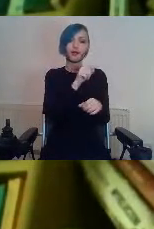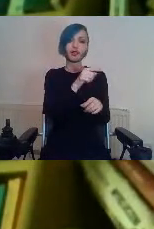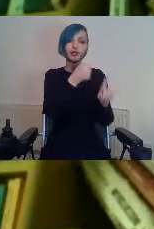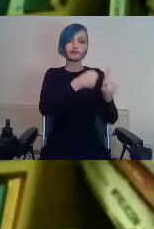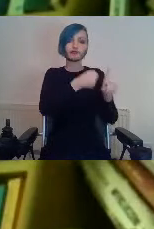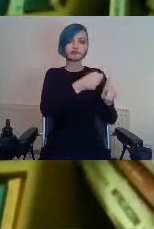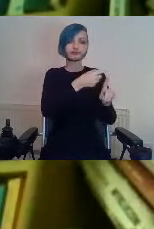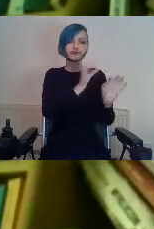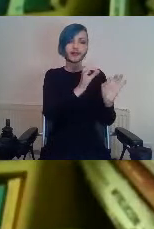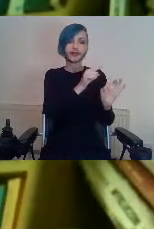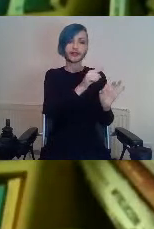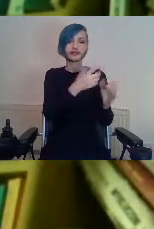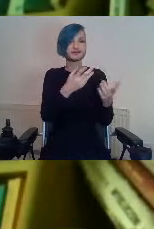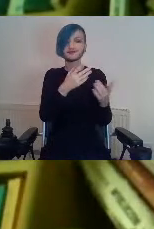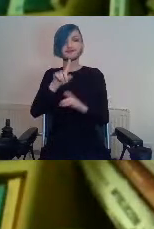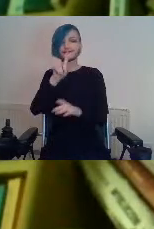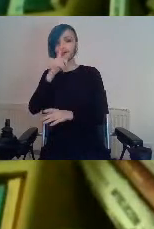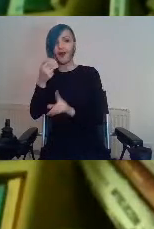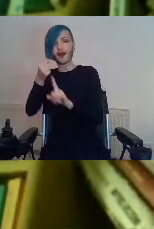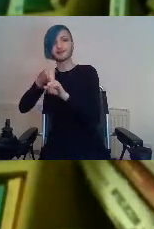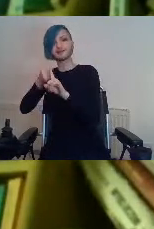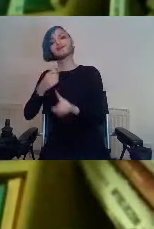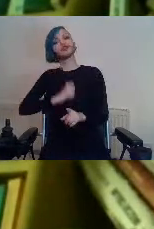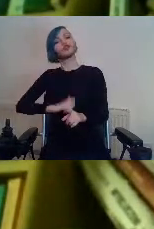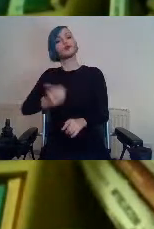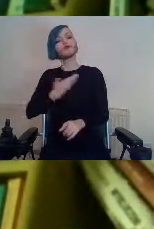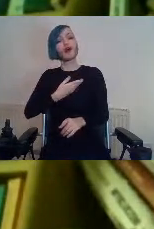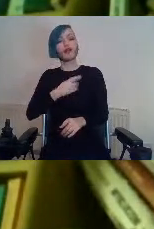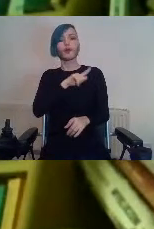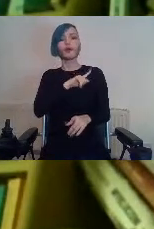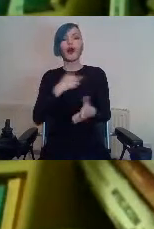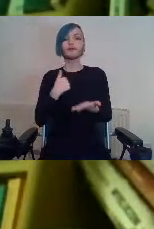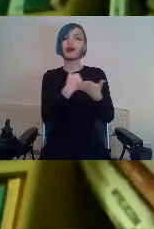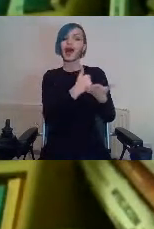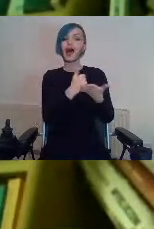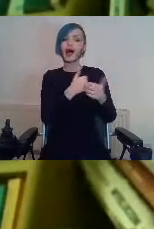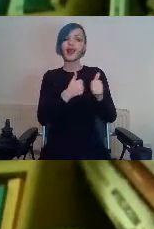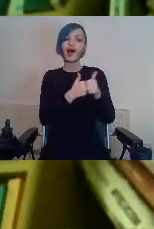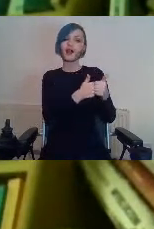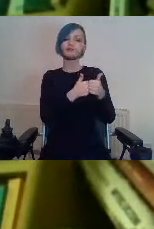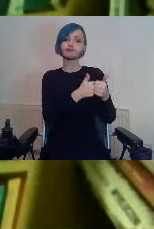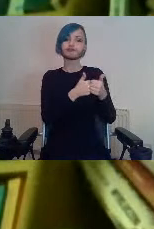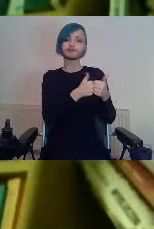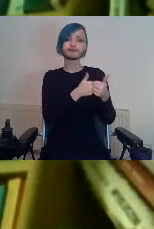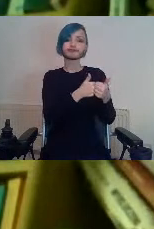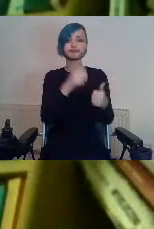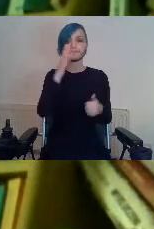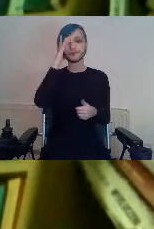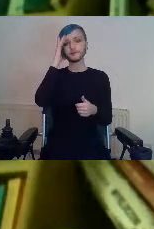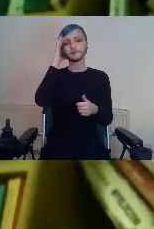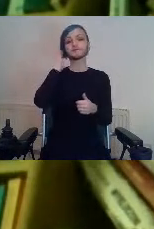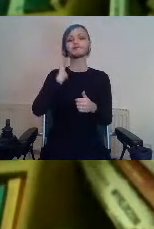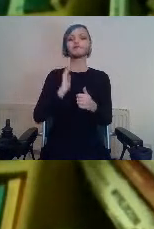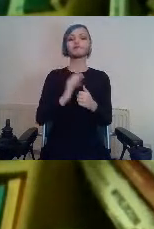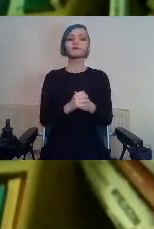why I always stand for them. Perhaps I'm the best known from the picture